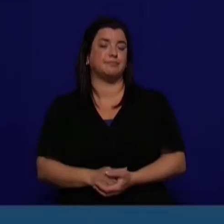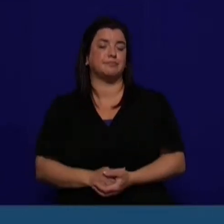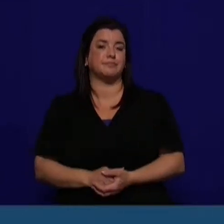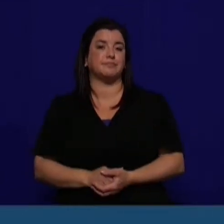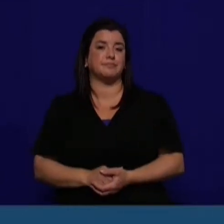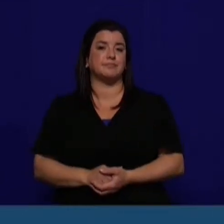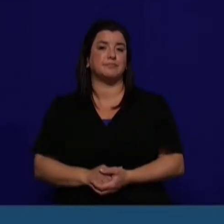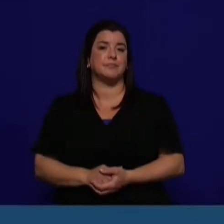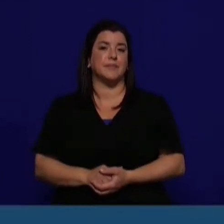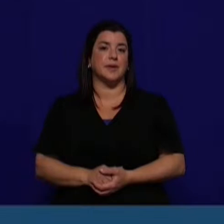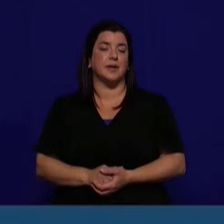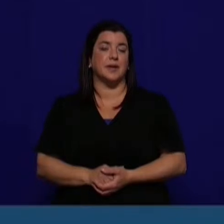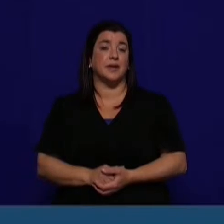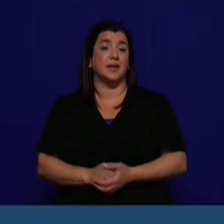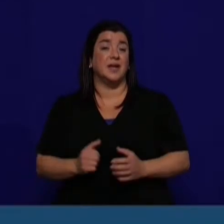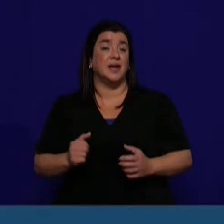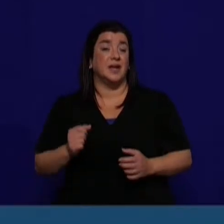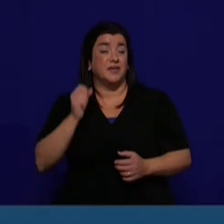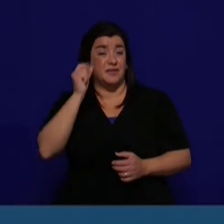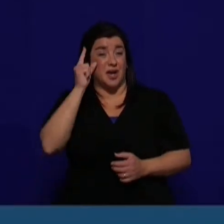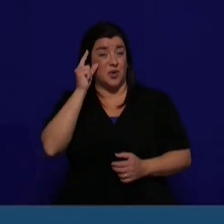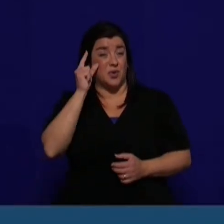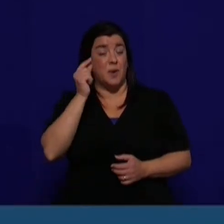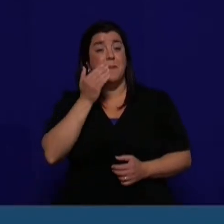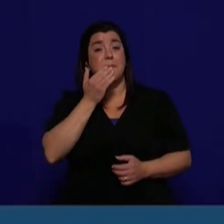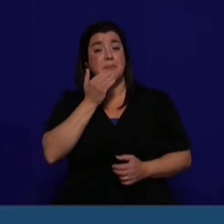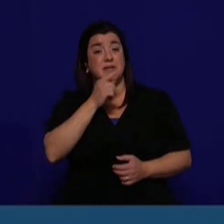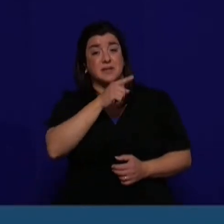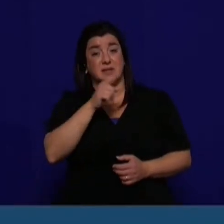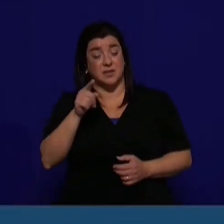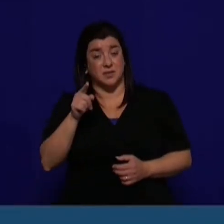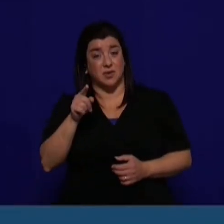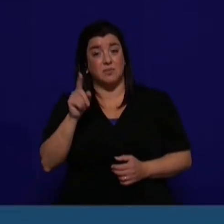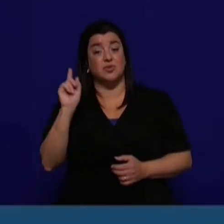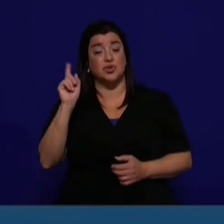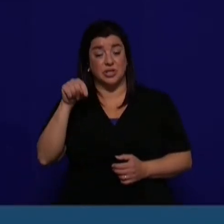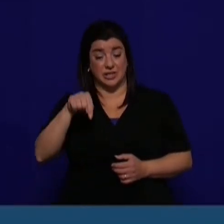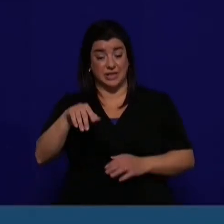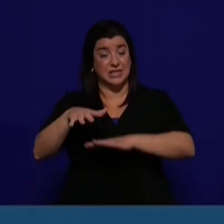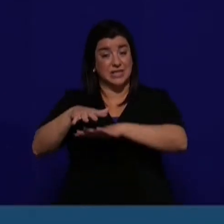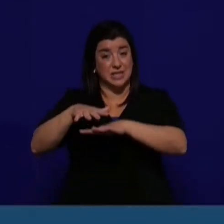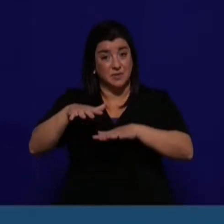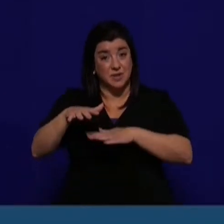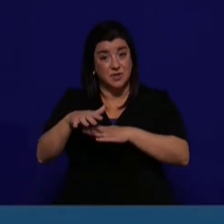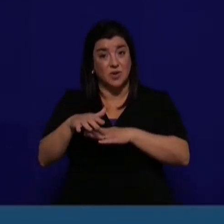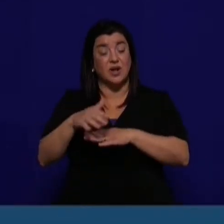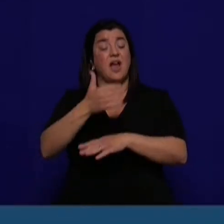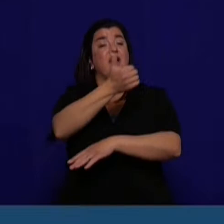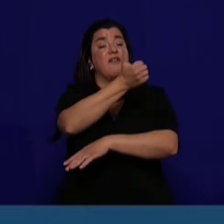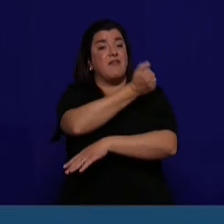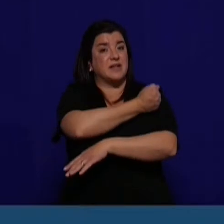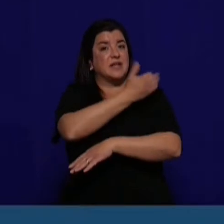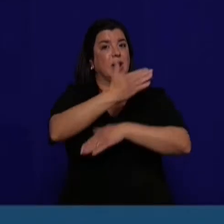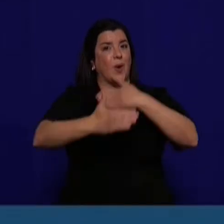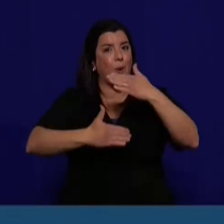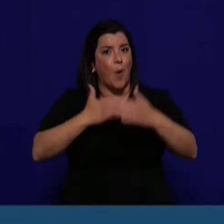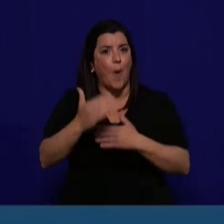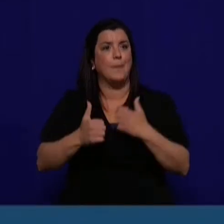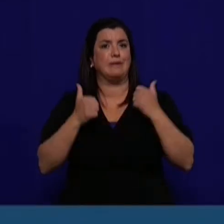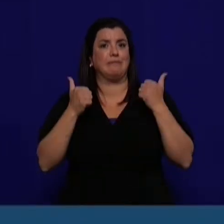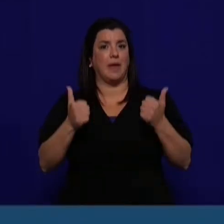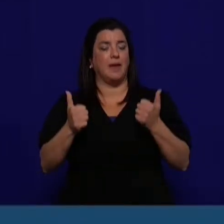Fakkarkom l-importanza ta' fejn qegħdin bħalissa f'din is-sitwazzjoni fejn ir-rollout tal-vaccination program sejjer tajjeb